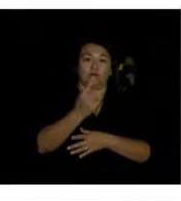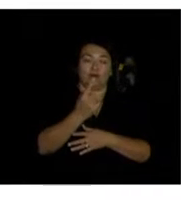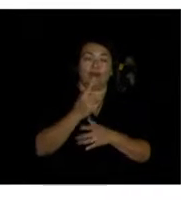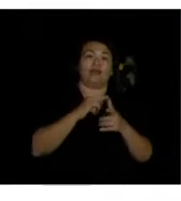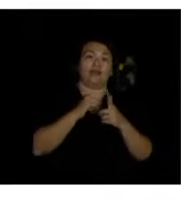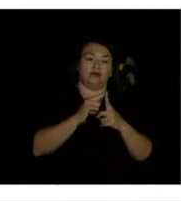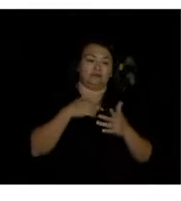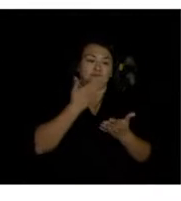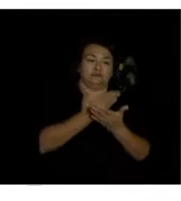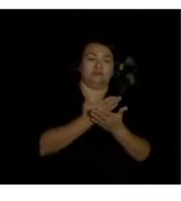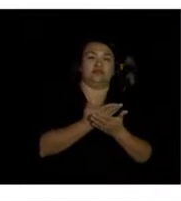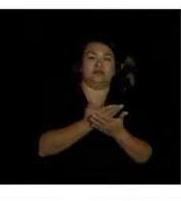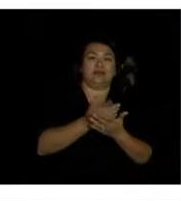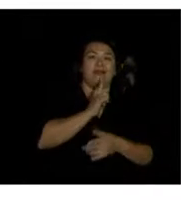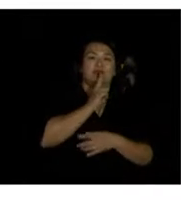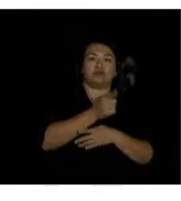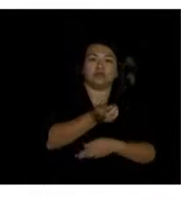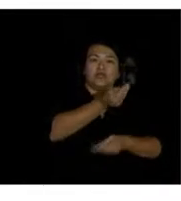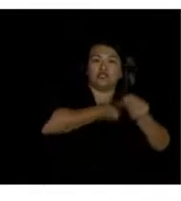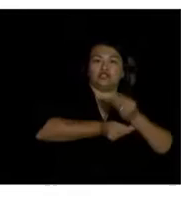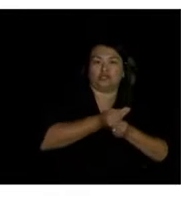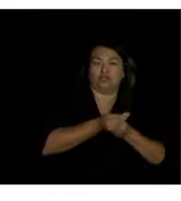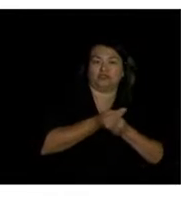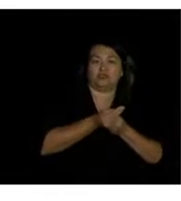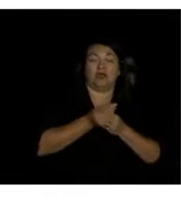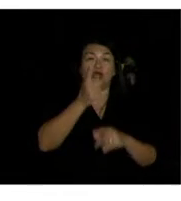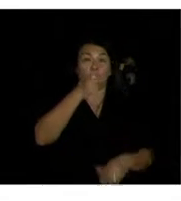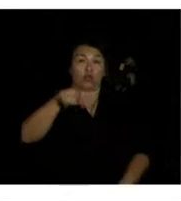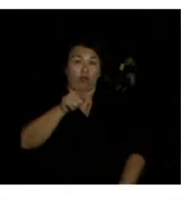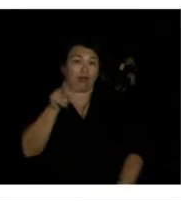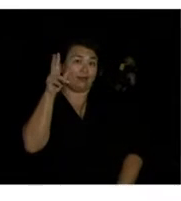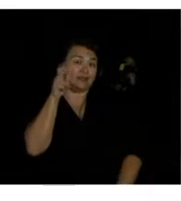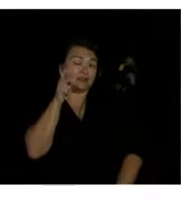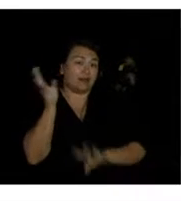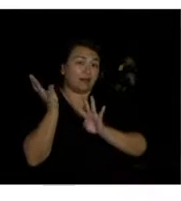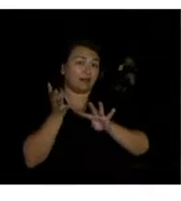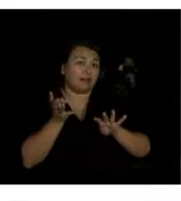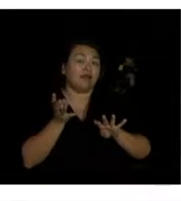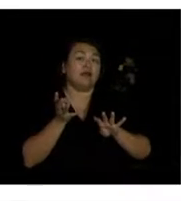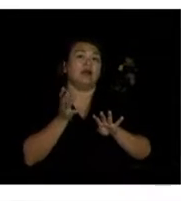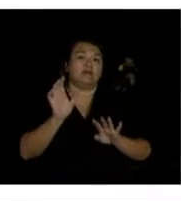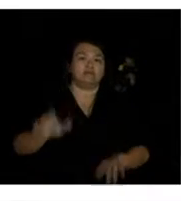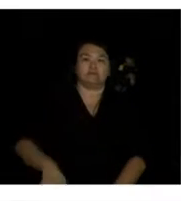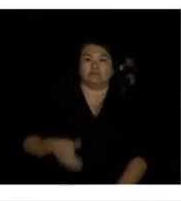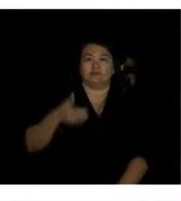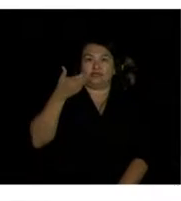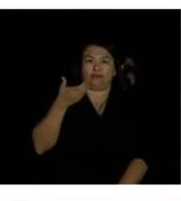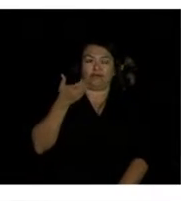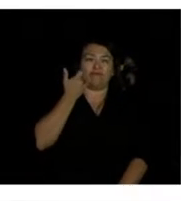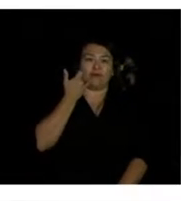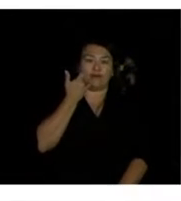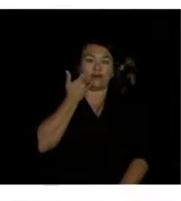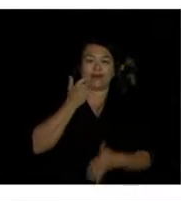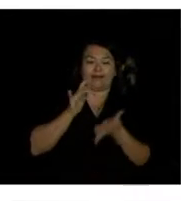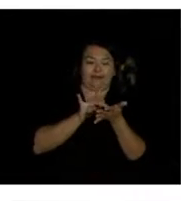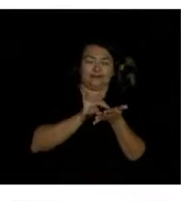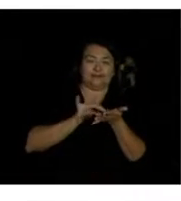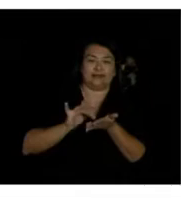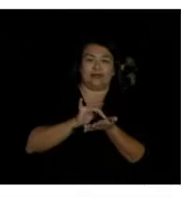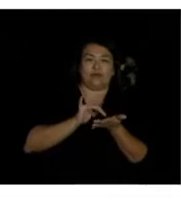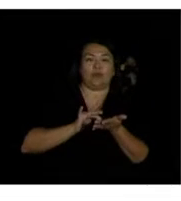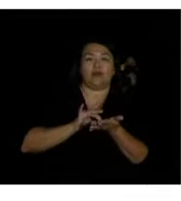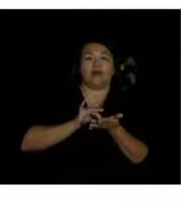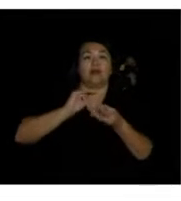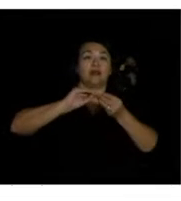the actual exchange. Those of you who are listening live stream, pull your phone out. You can type in the